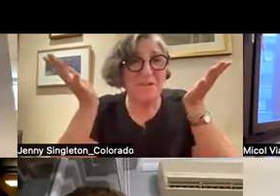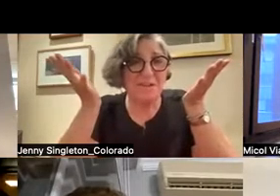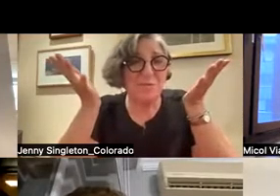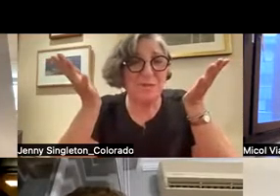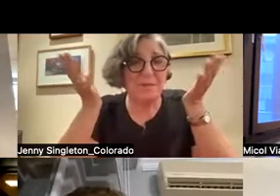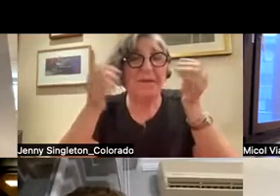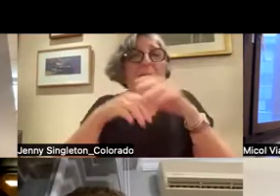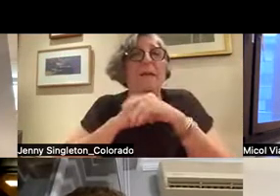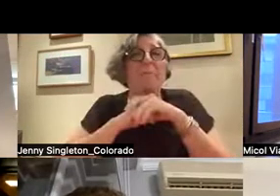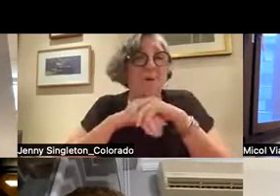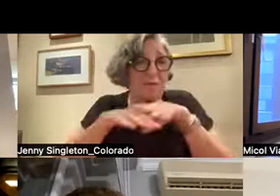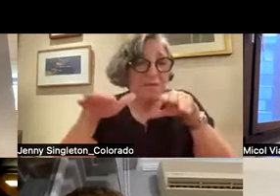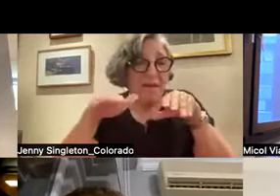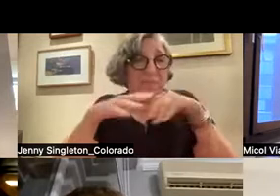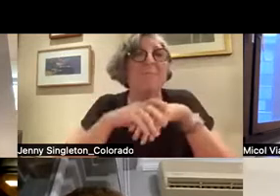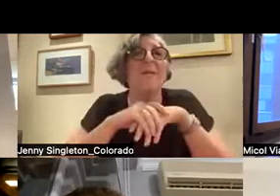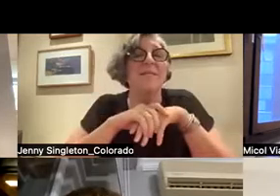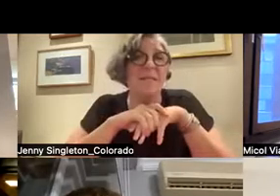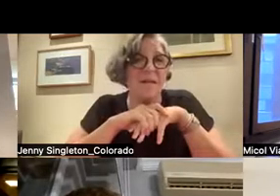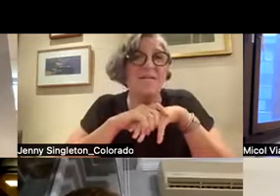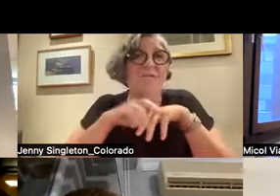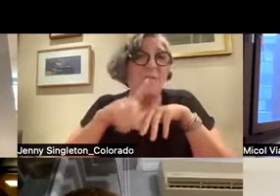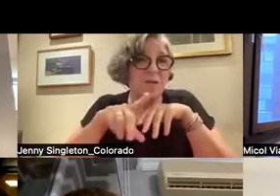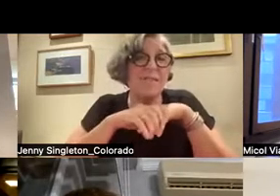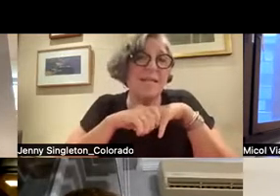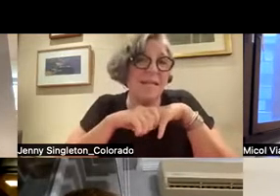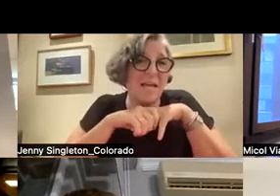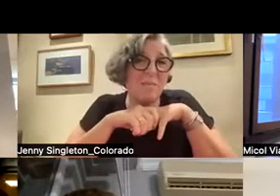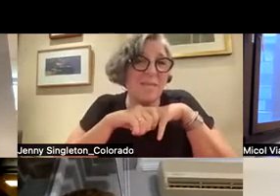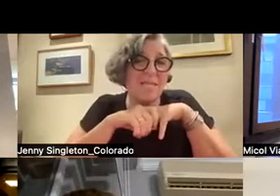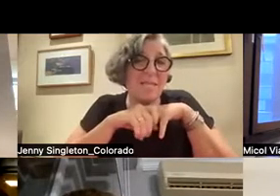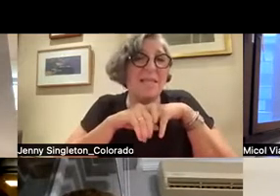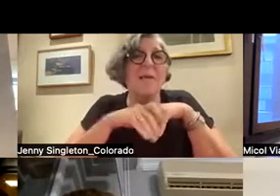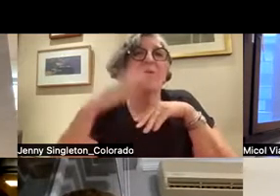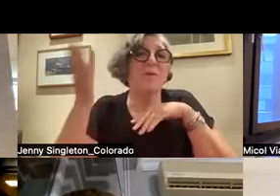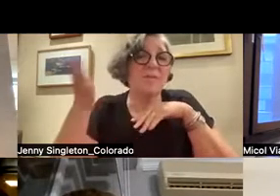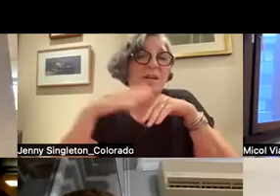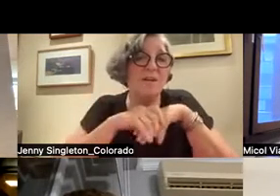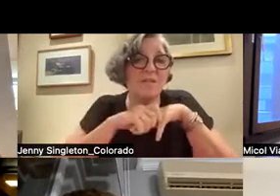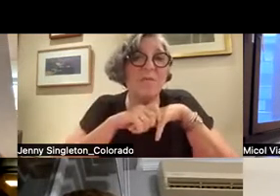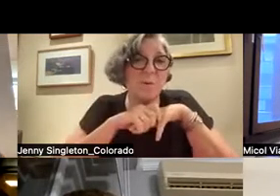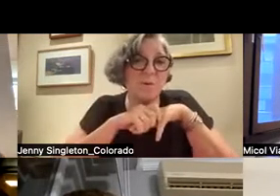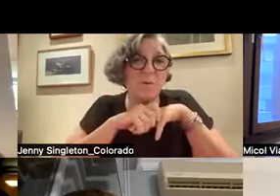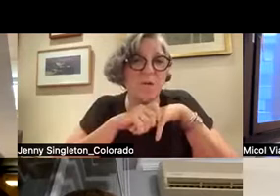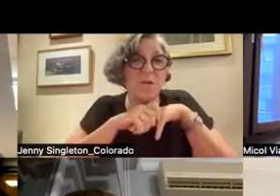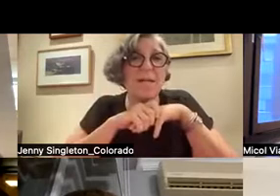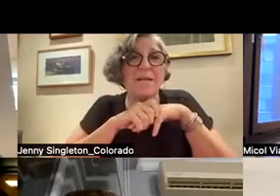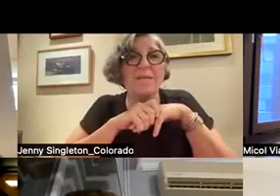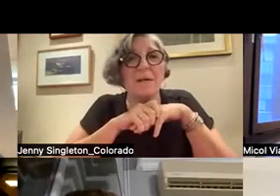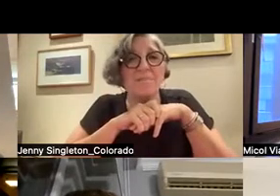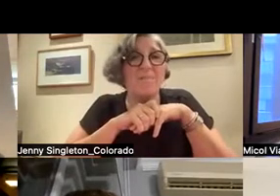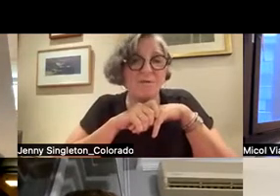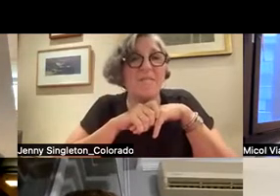of their input. Both of them signed first at 9 months and then produced their spoken word